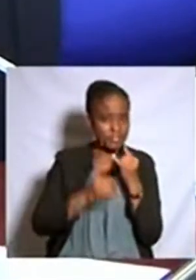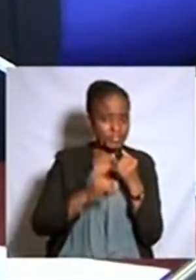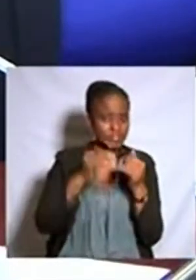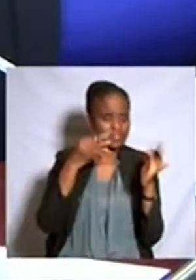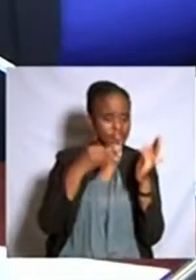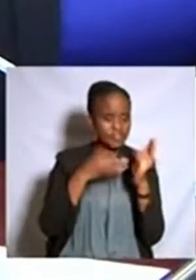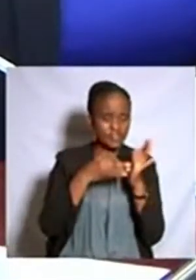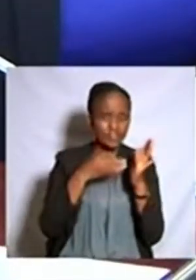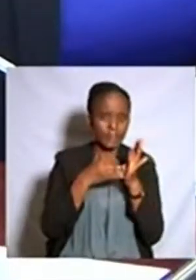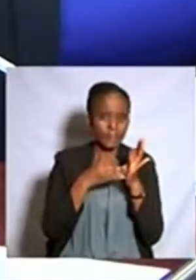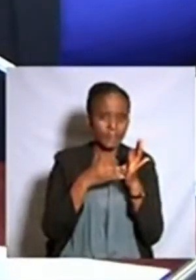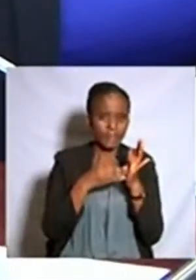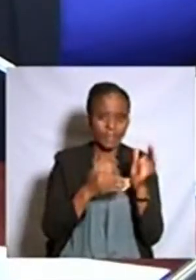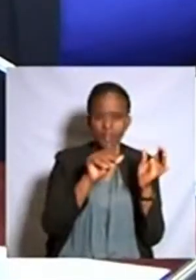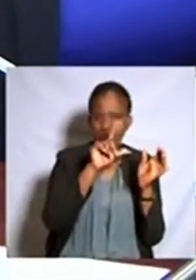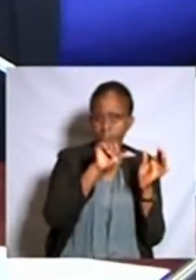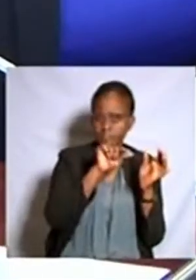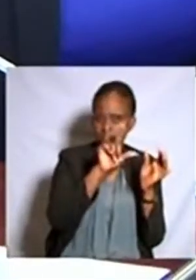February